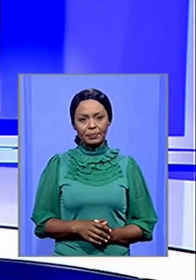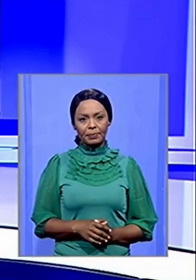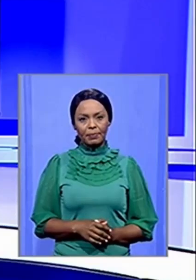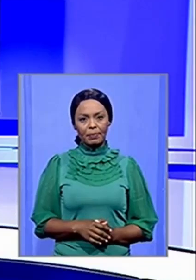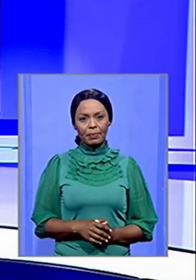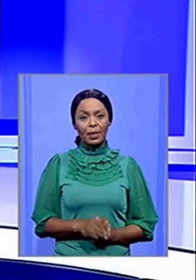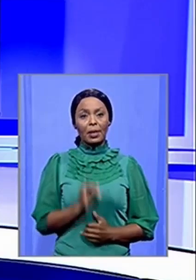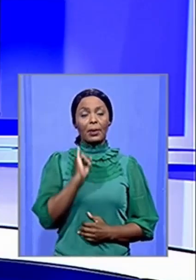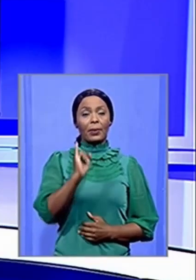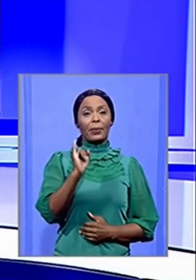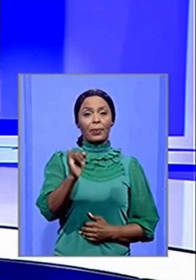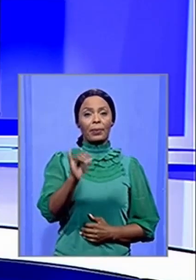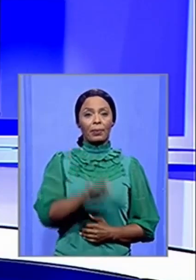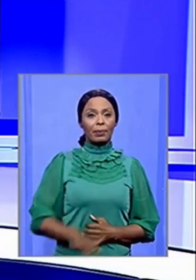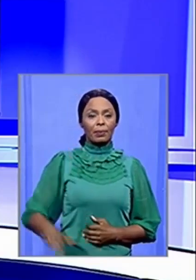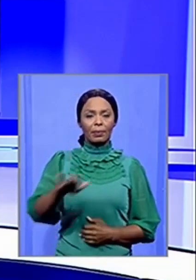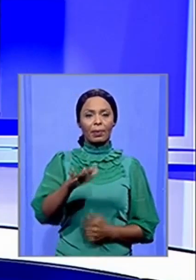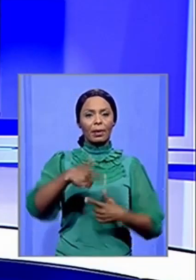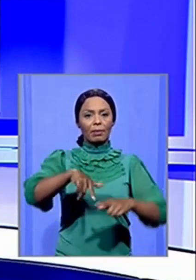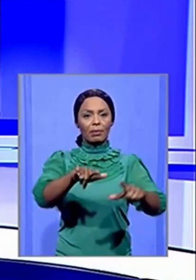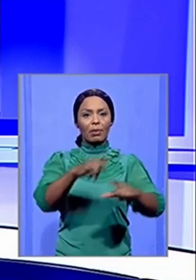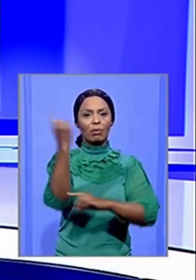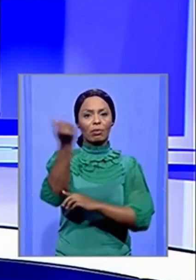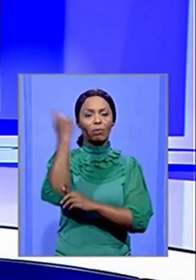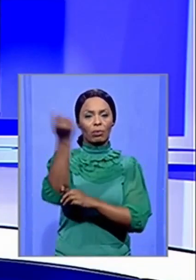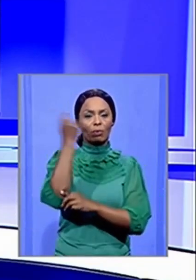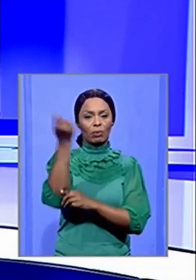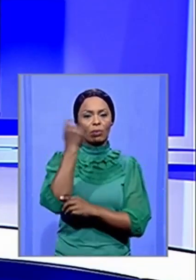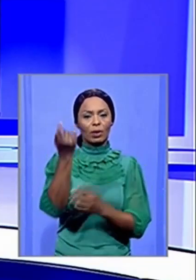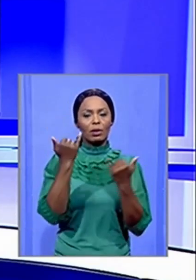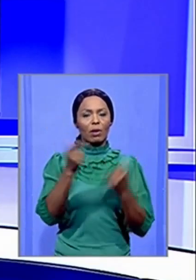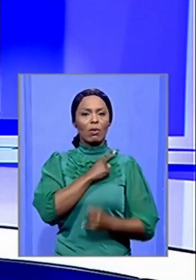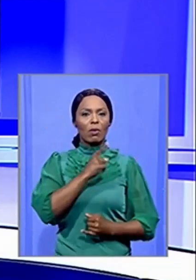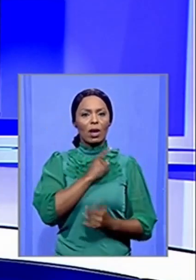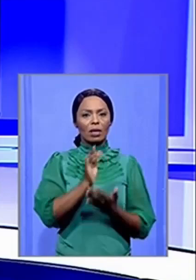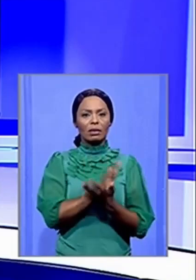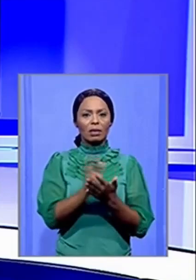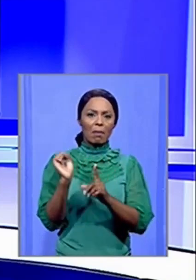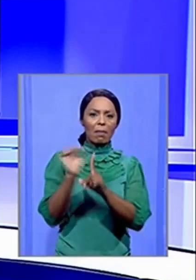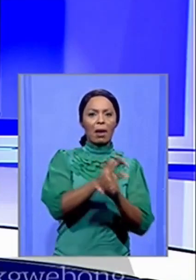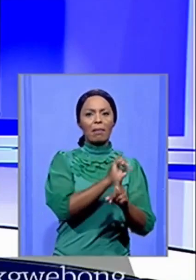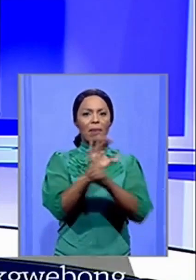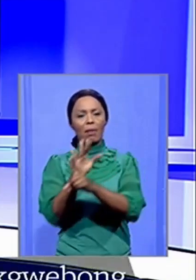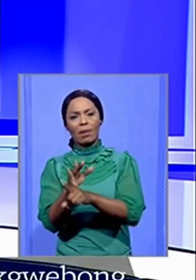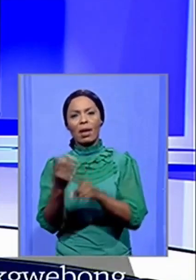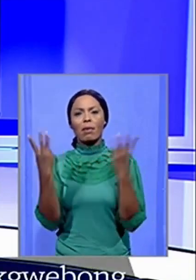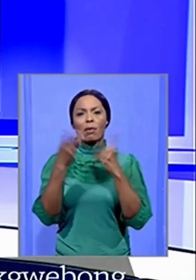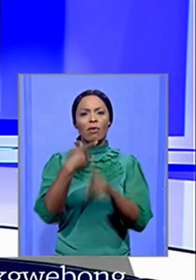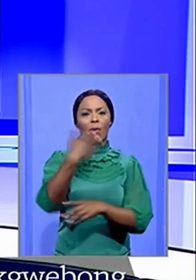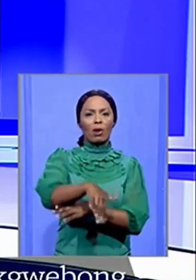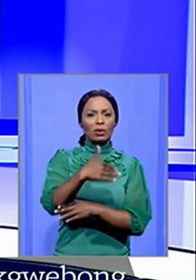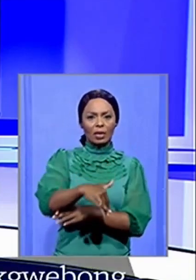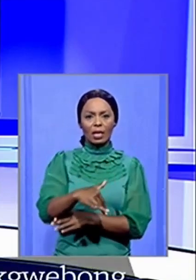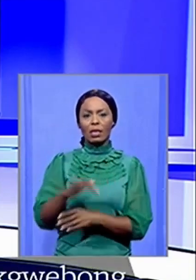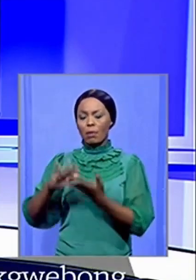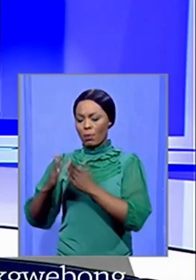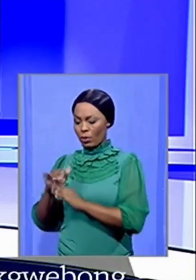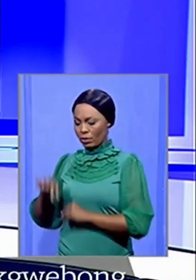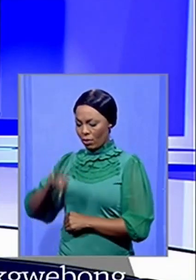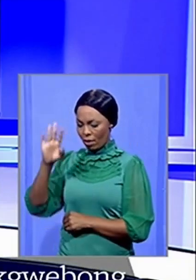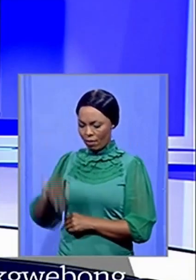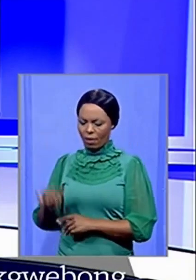Seemo se sanganyegile ka leboa kgomo ka ntlenyana ga Polokwane ka Limpopo morago ga go hlaselwa ga dikgwebo tša badudi ba dinaga di šele.